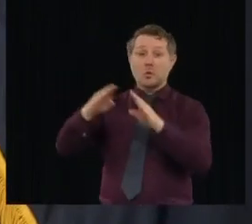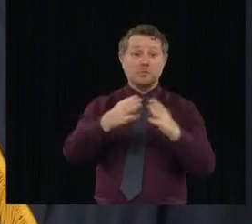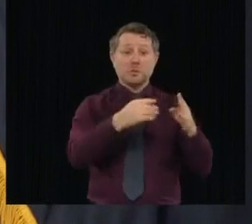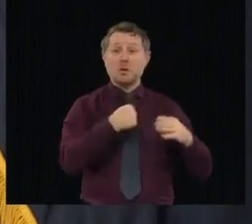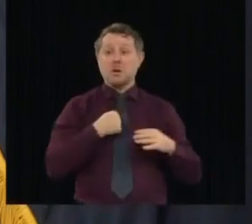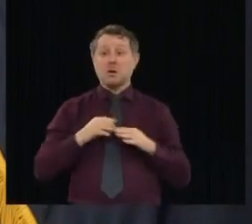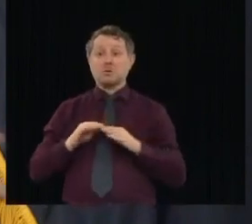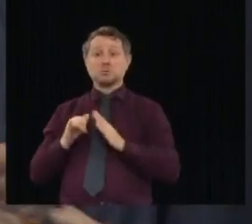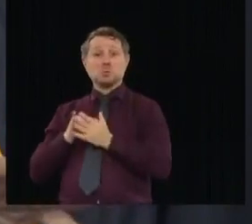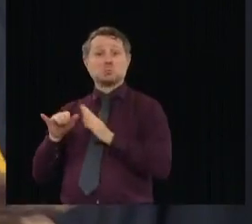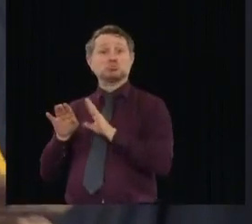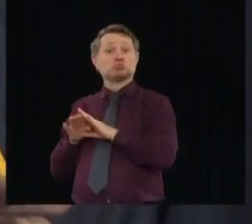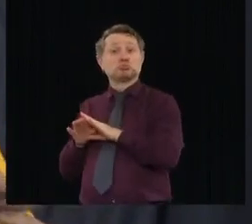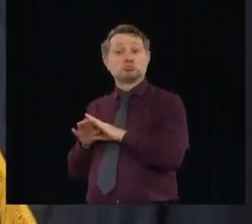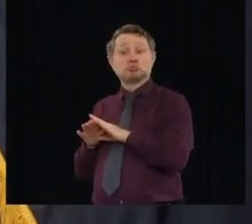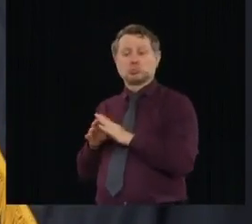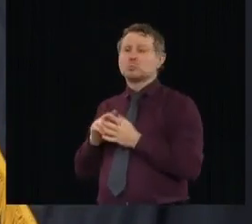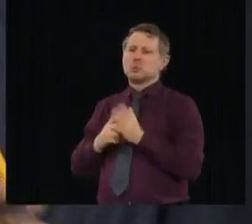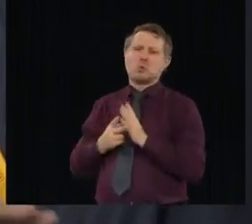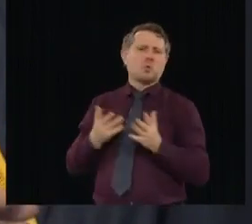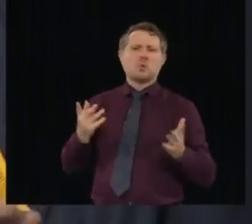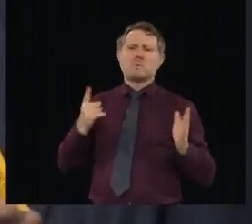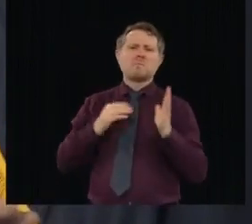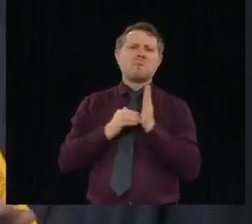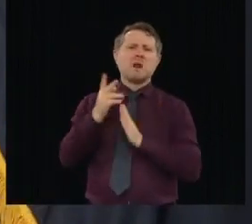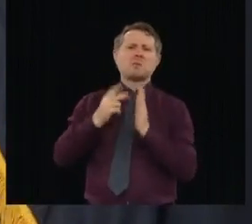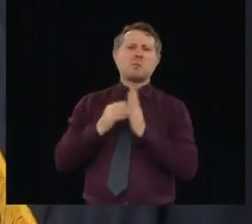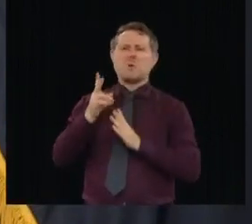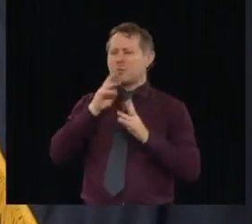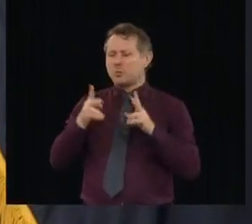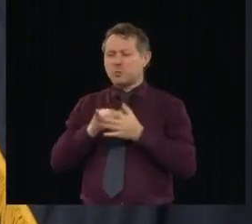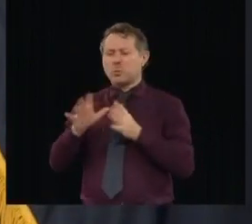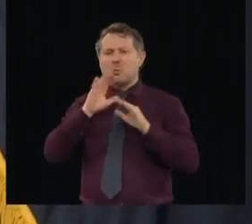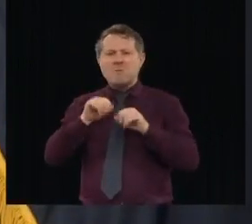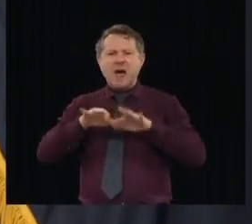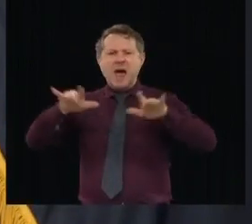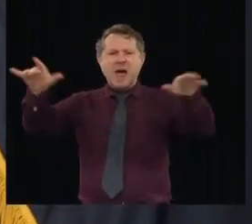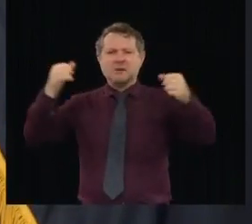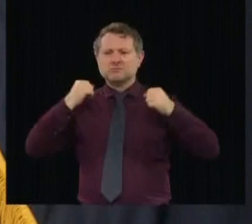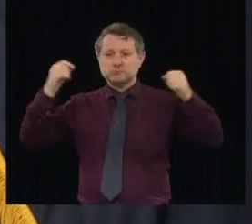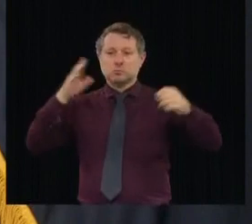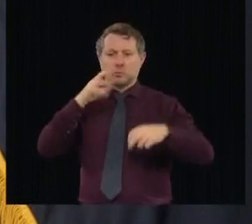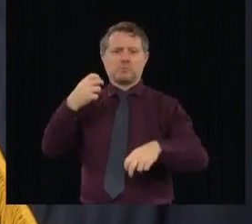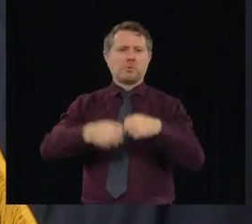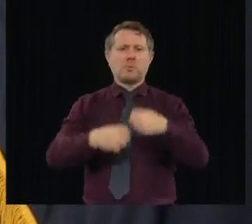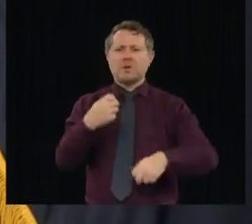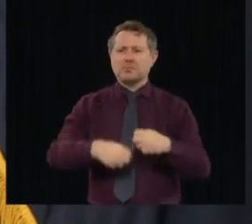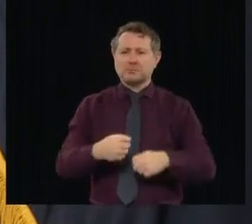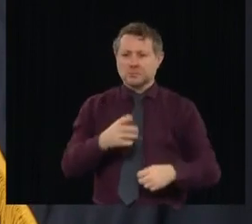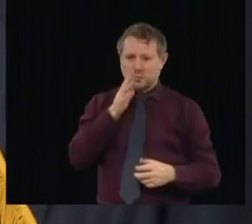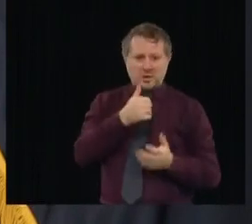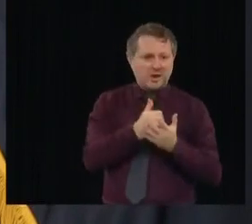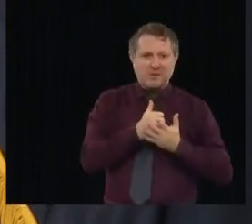New York flooding those beaches. There would be a problem, and that wouldn't help anyone. The safeguard